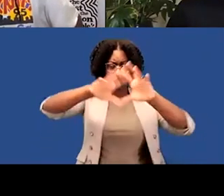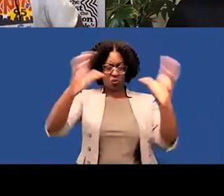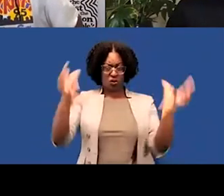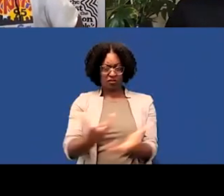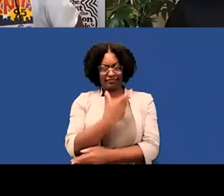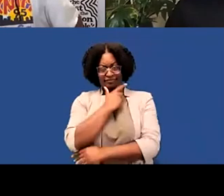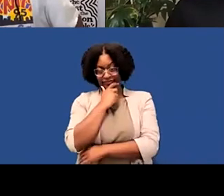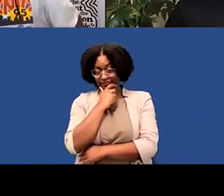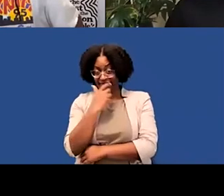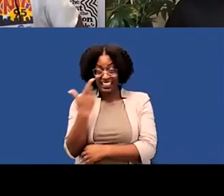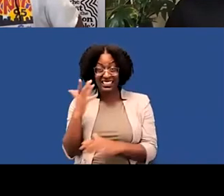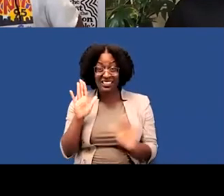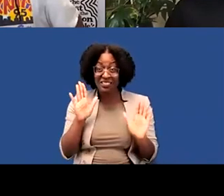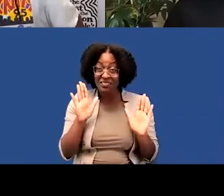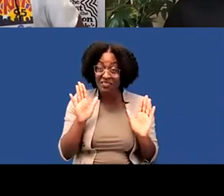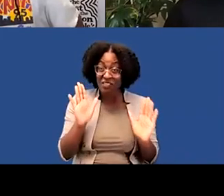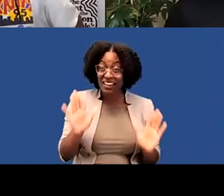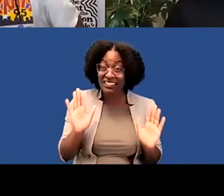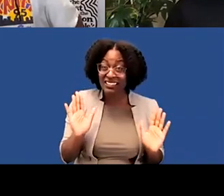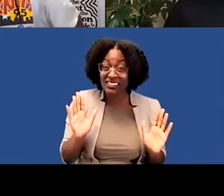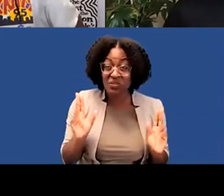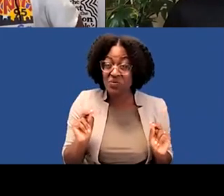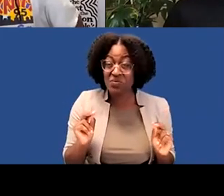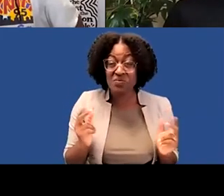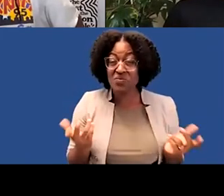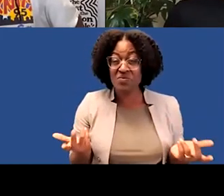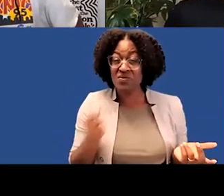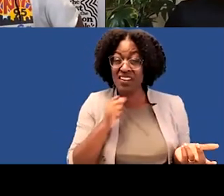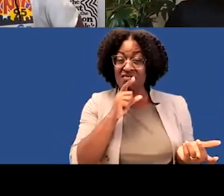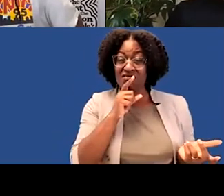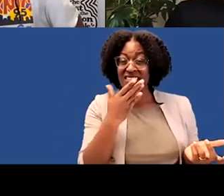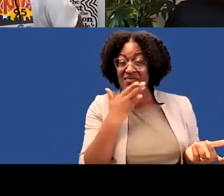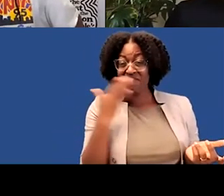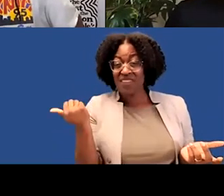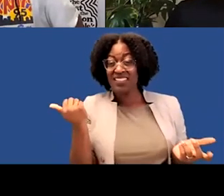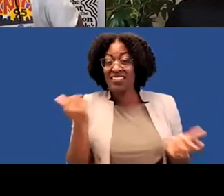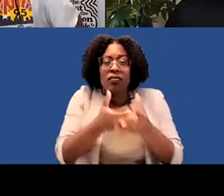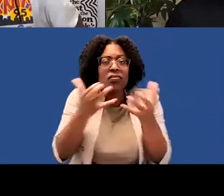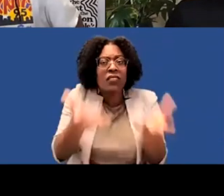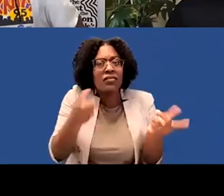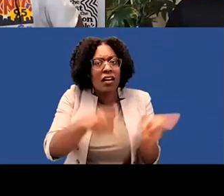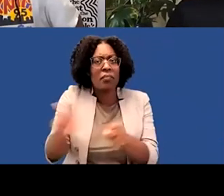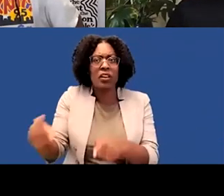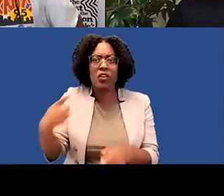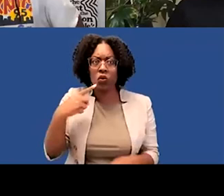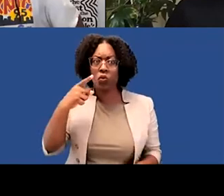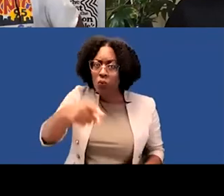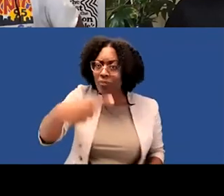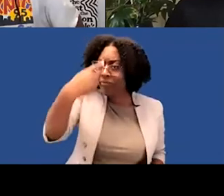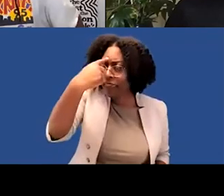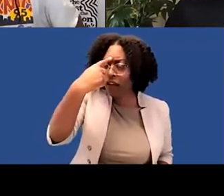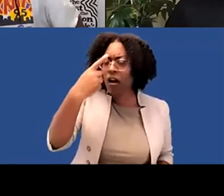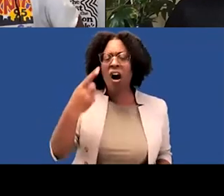that you would hope wouldn't still be happening. So many kind of